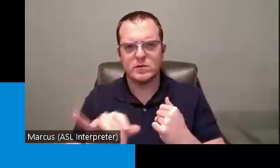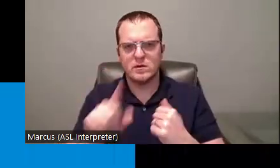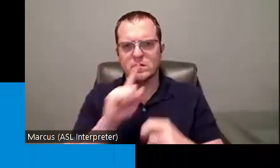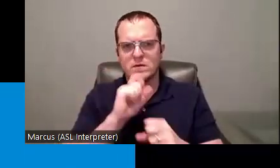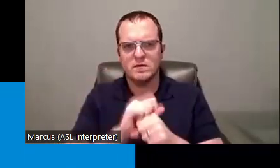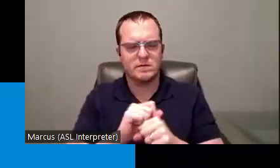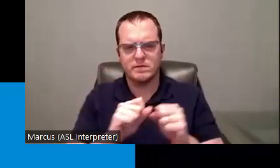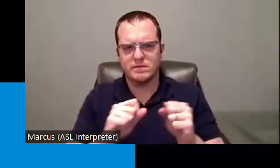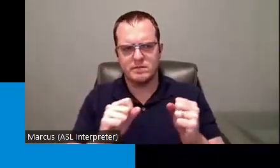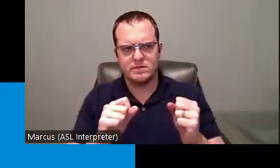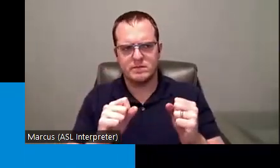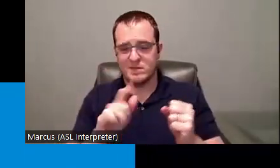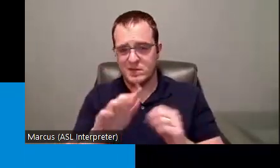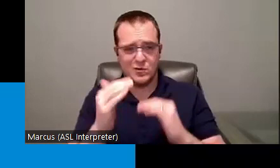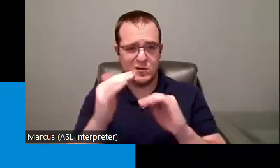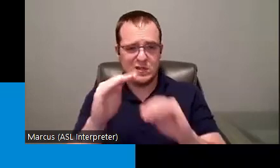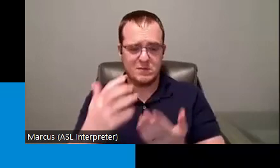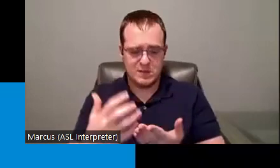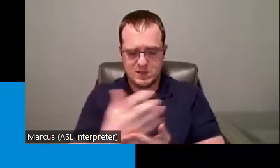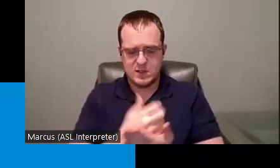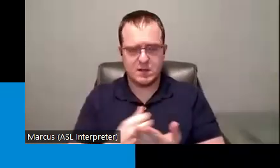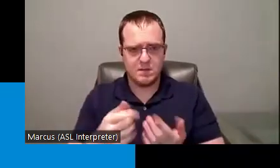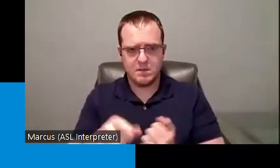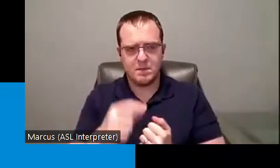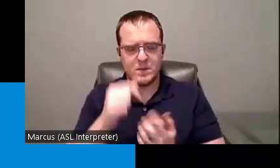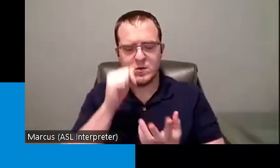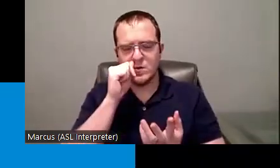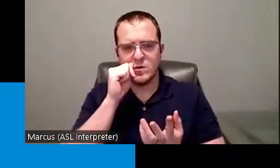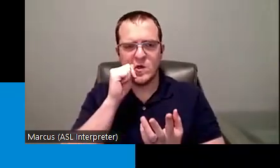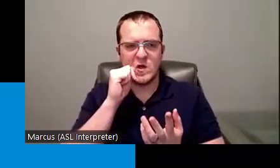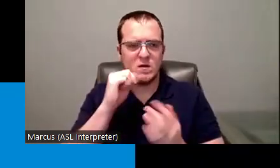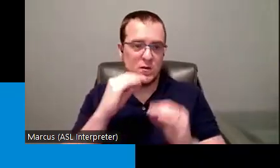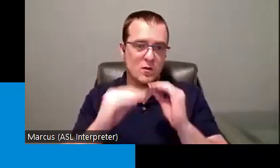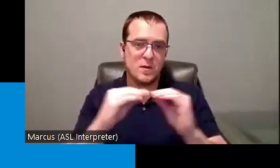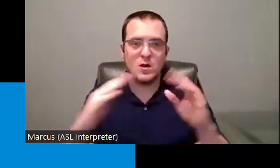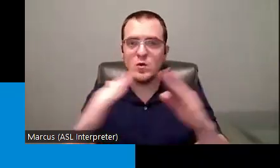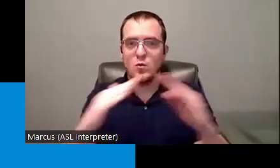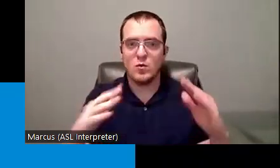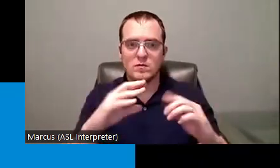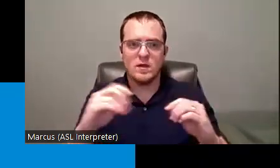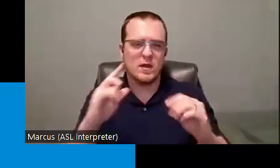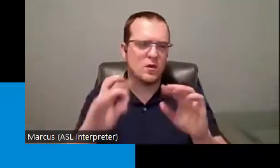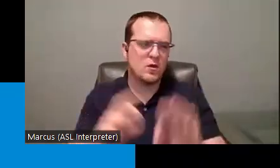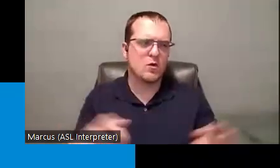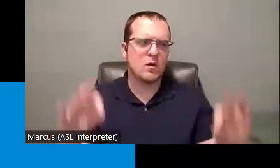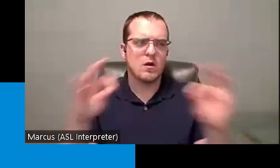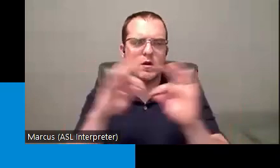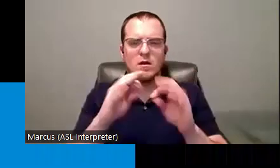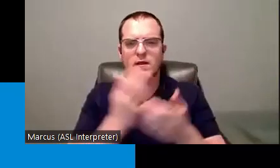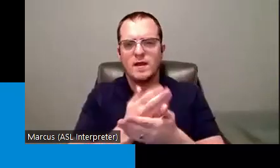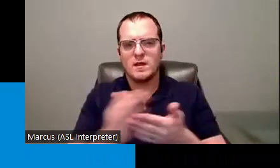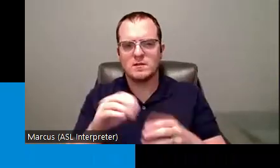afford on a limited income to repair roofs and critical things in